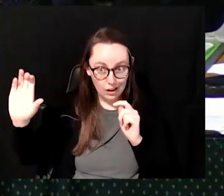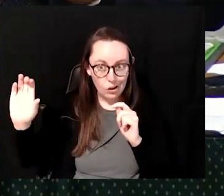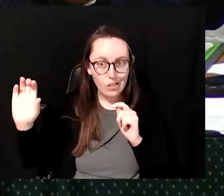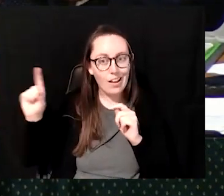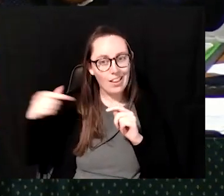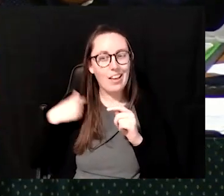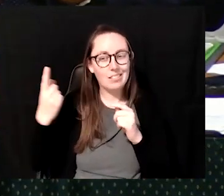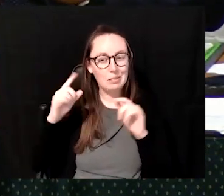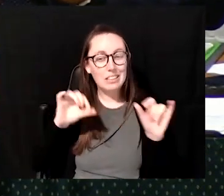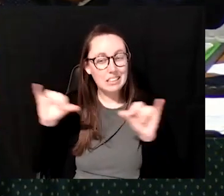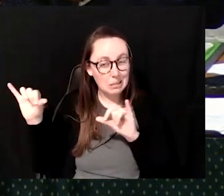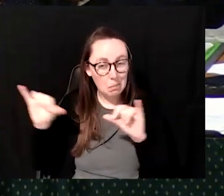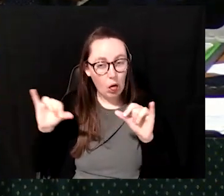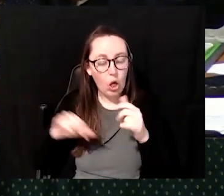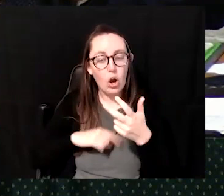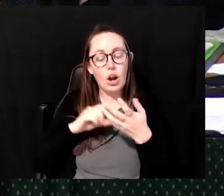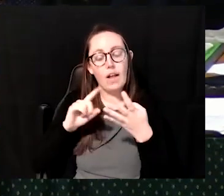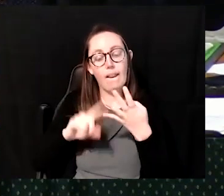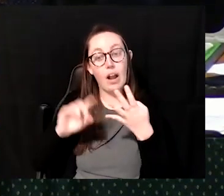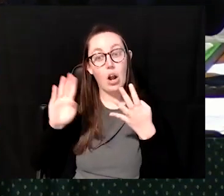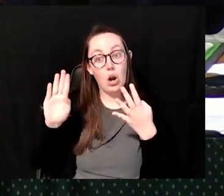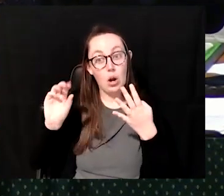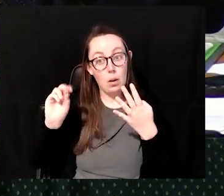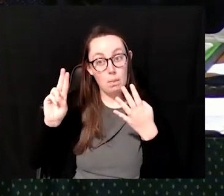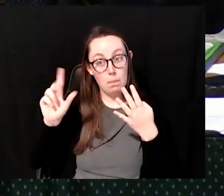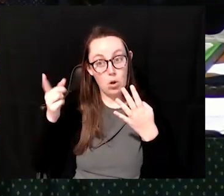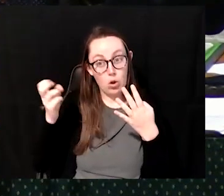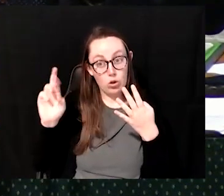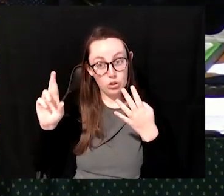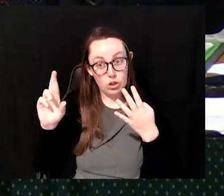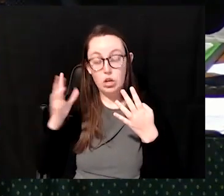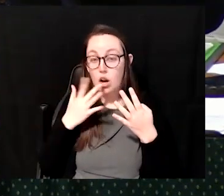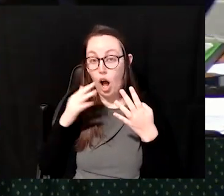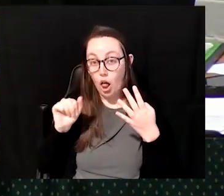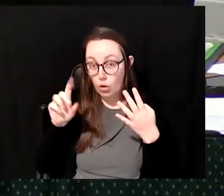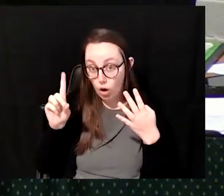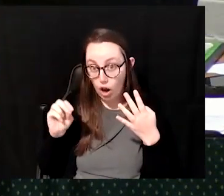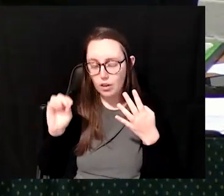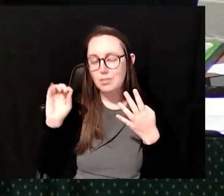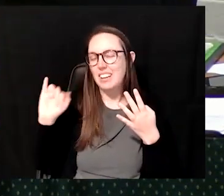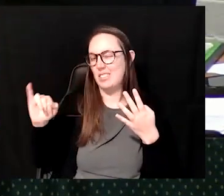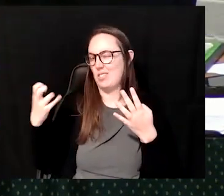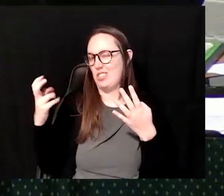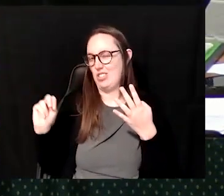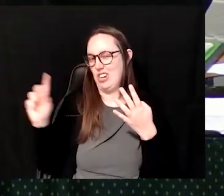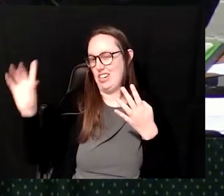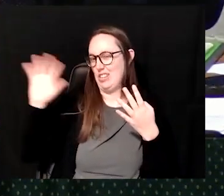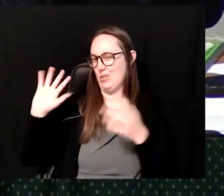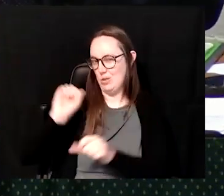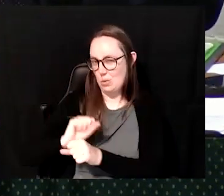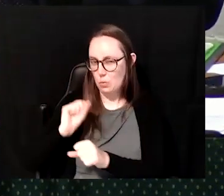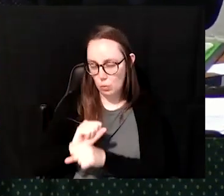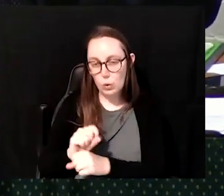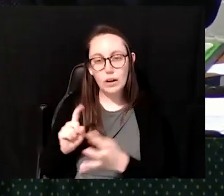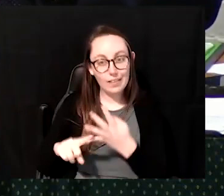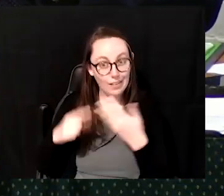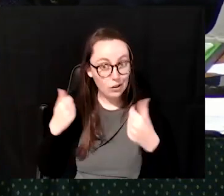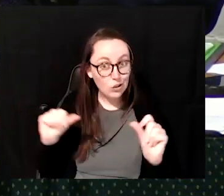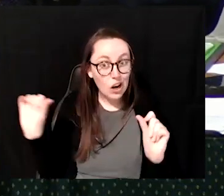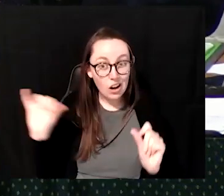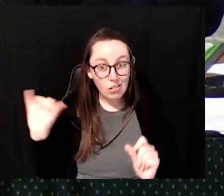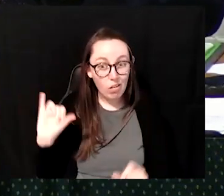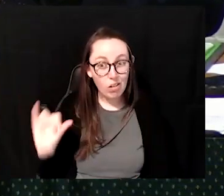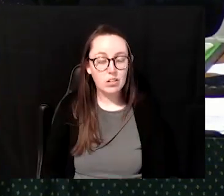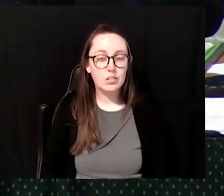similar within their town government there are other examples that are outside of town government there's the Cahoots um